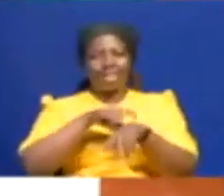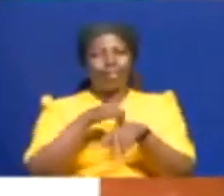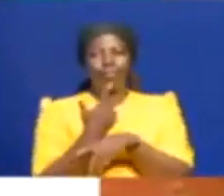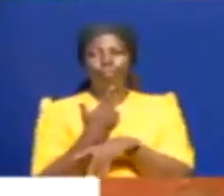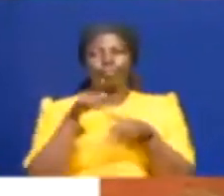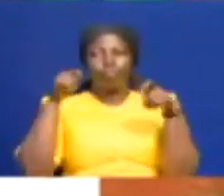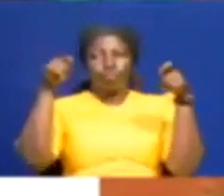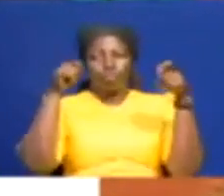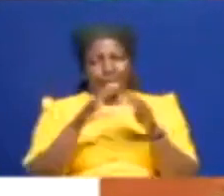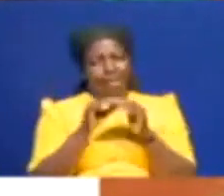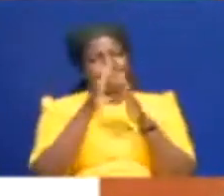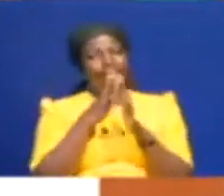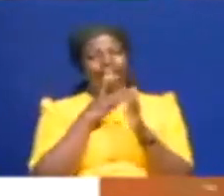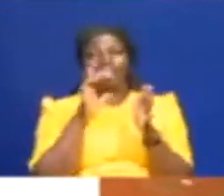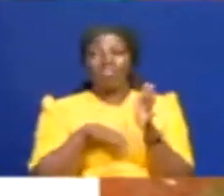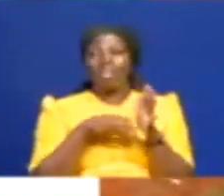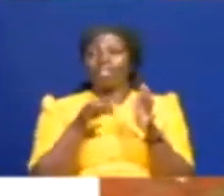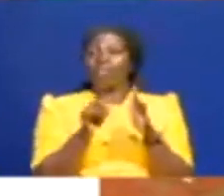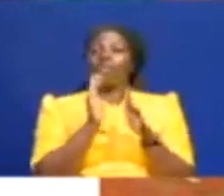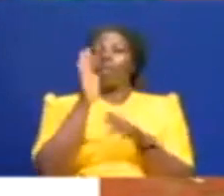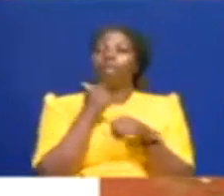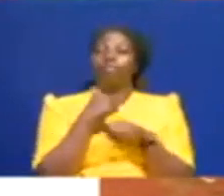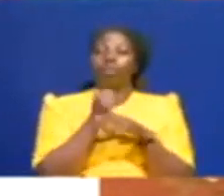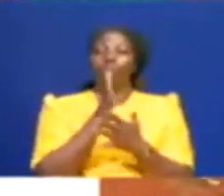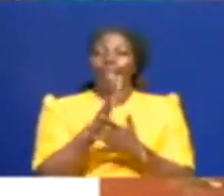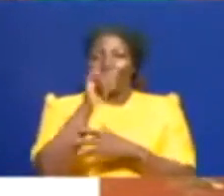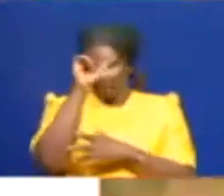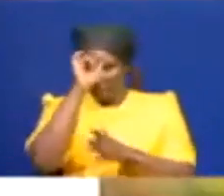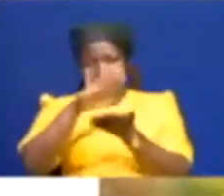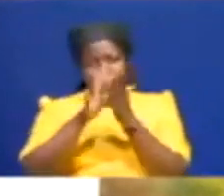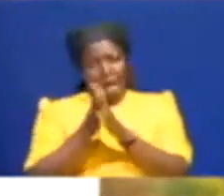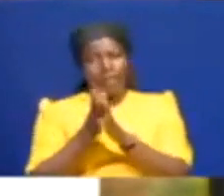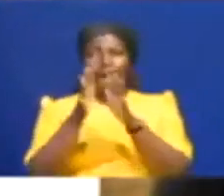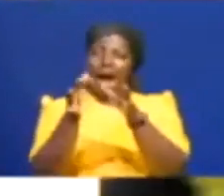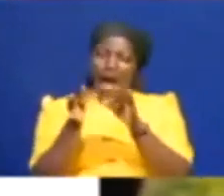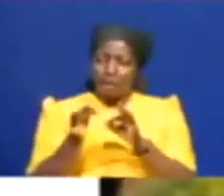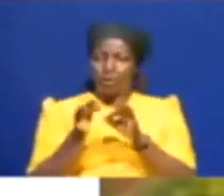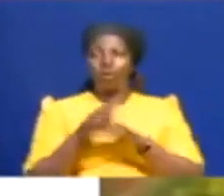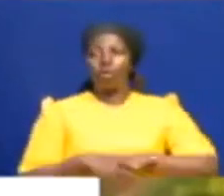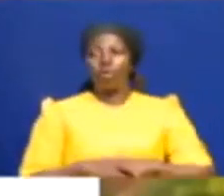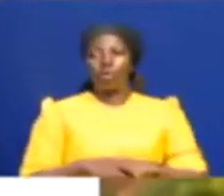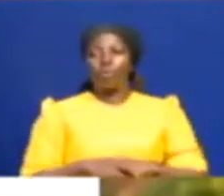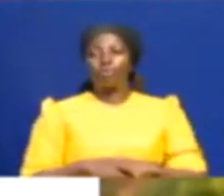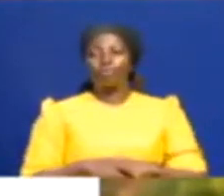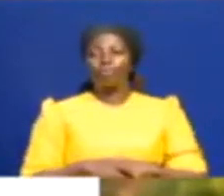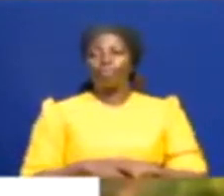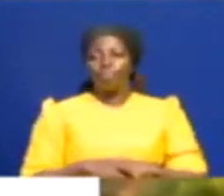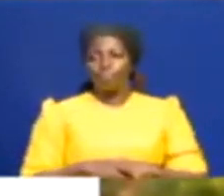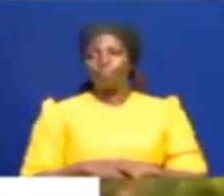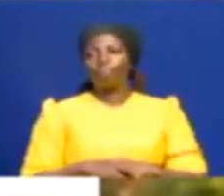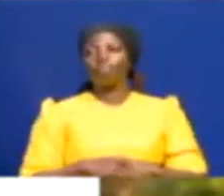by Eugene Wamalwa noted that they will ensure they hold the government accountable. Tunataka kusukuma mambo haya,